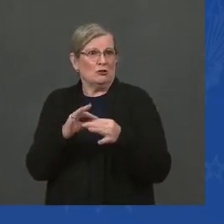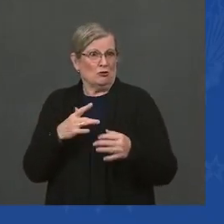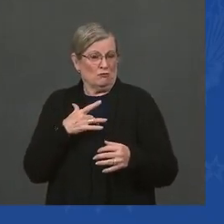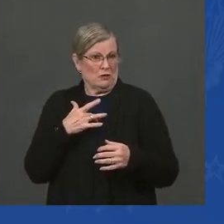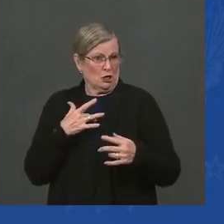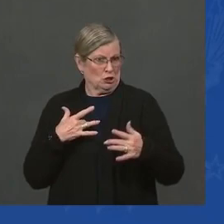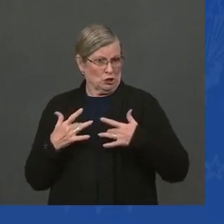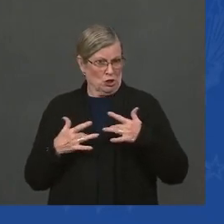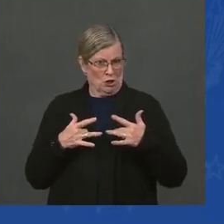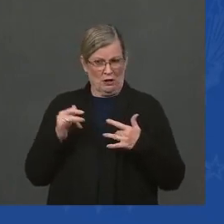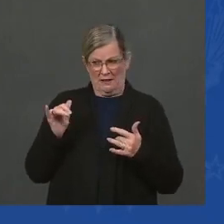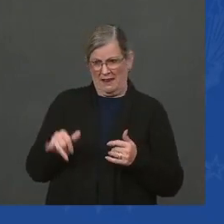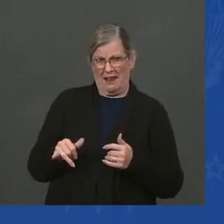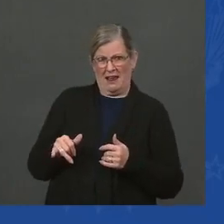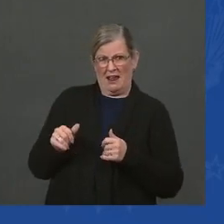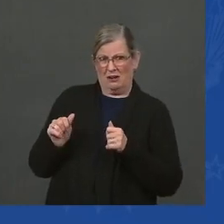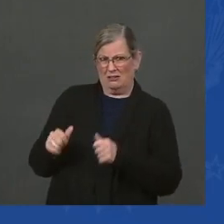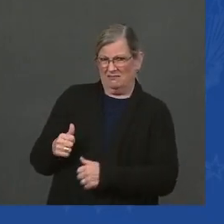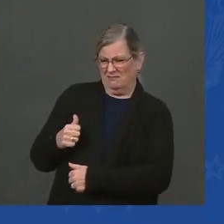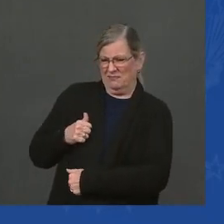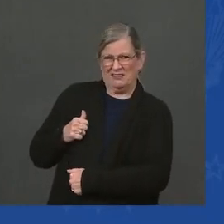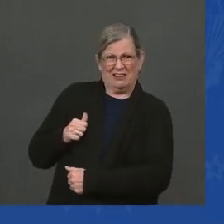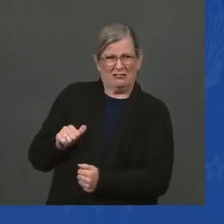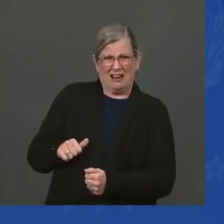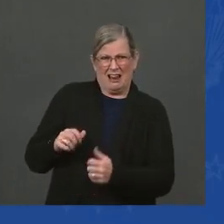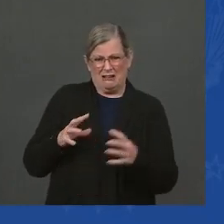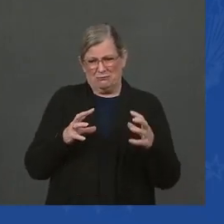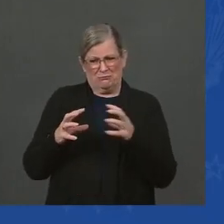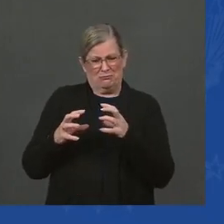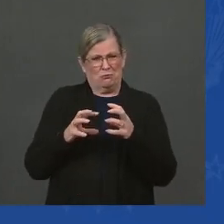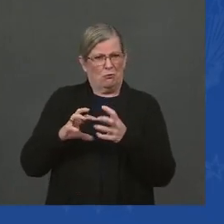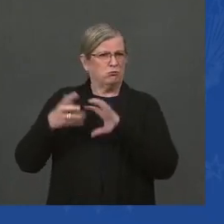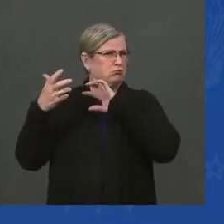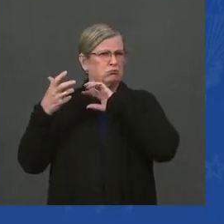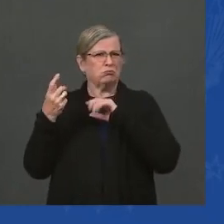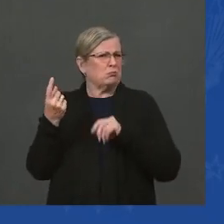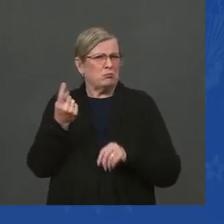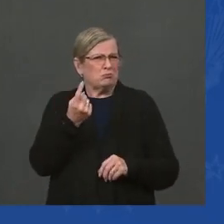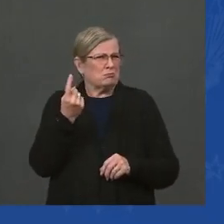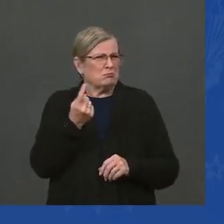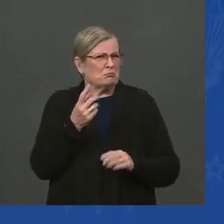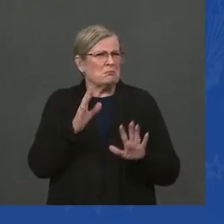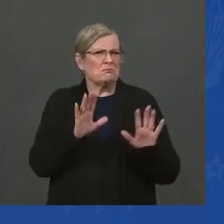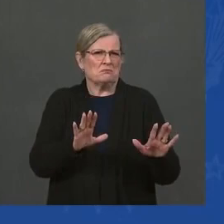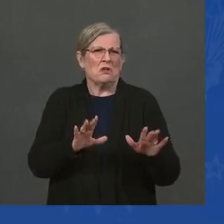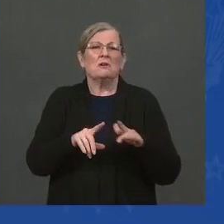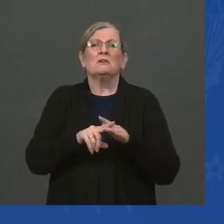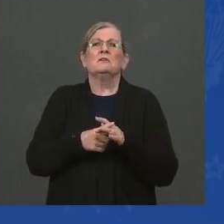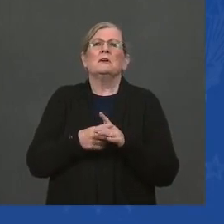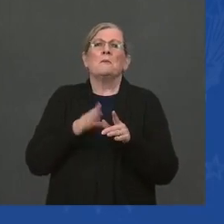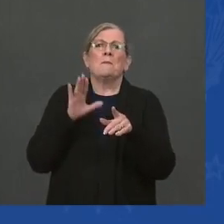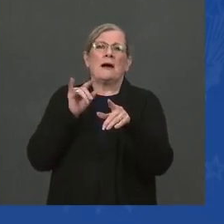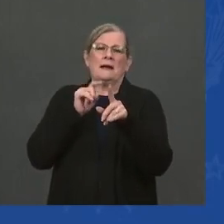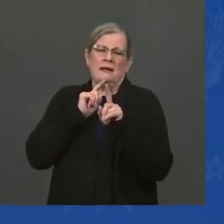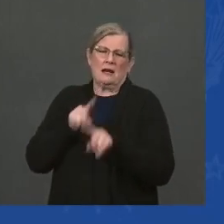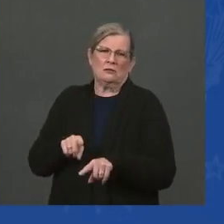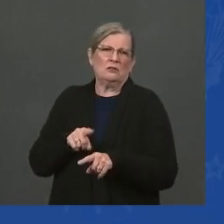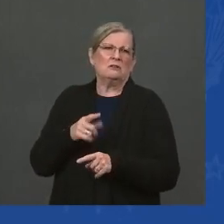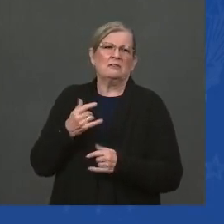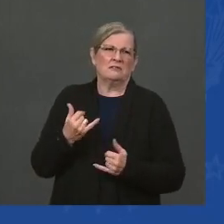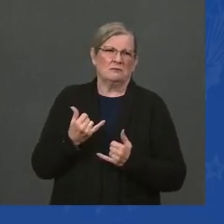course of your first 10 months in office? Well, let me start off by addressing the first part of, if not the question, the